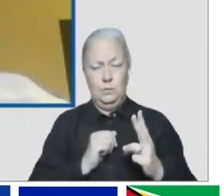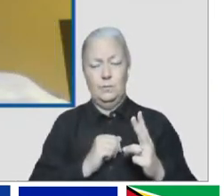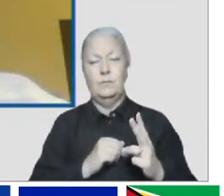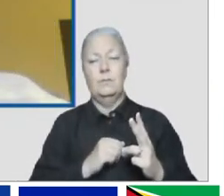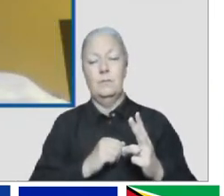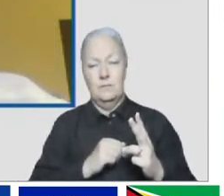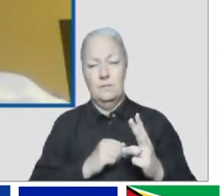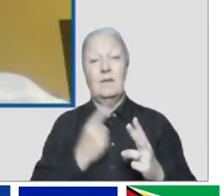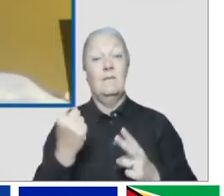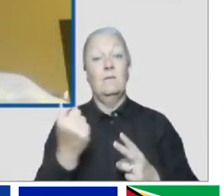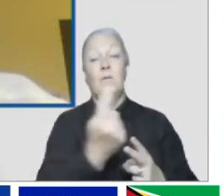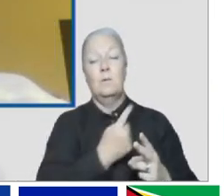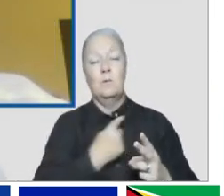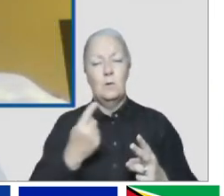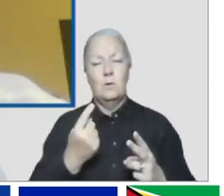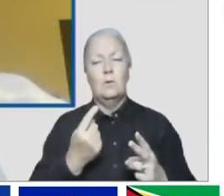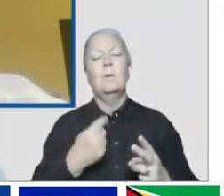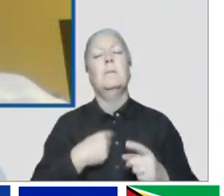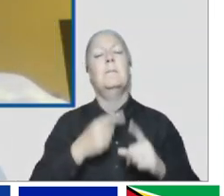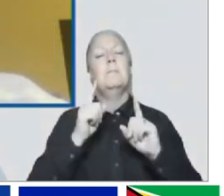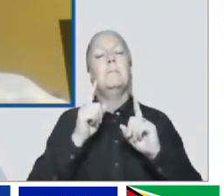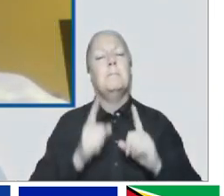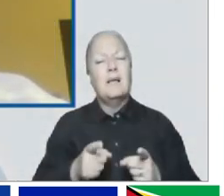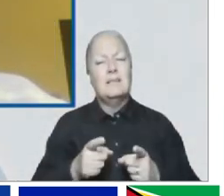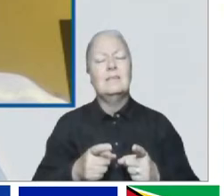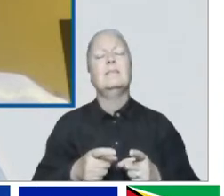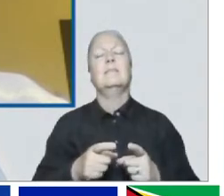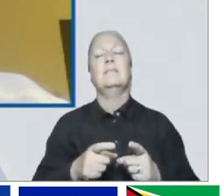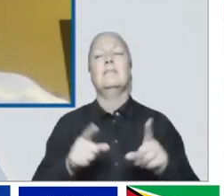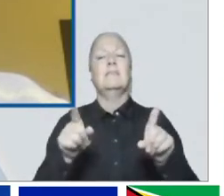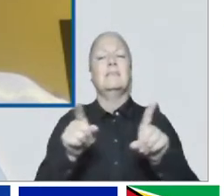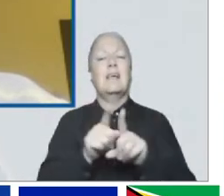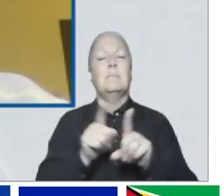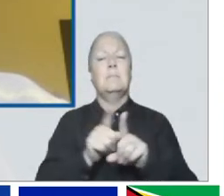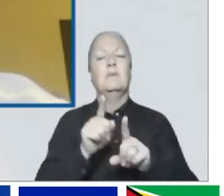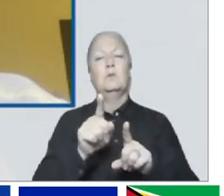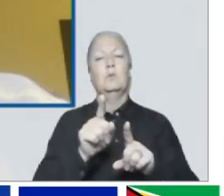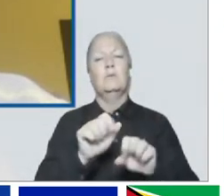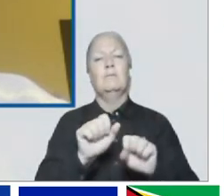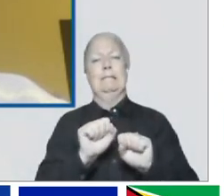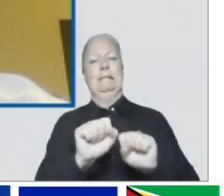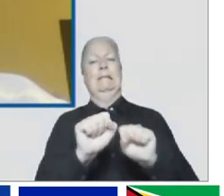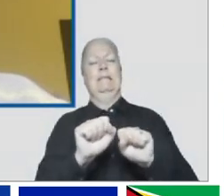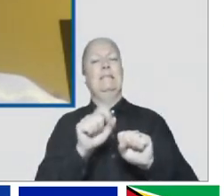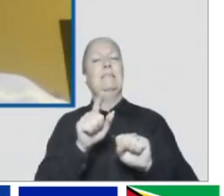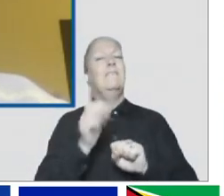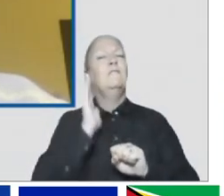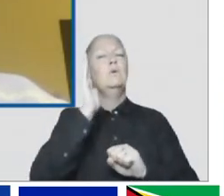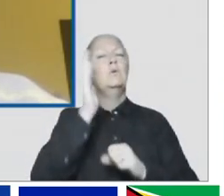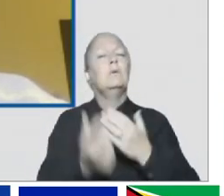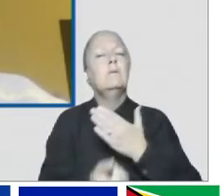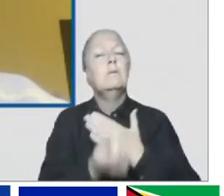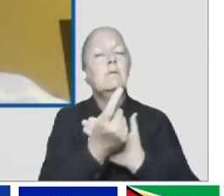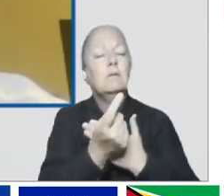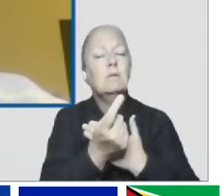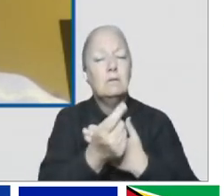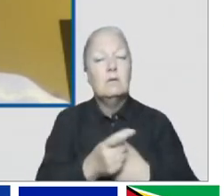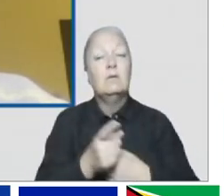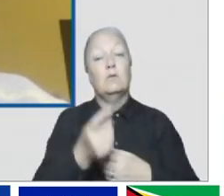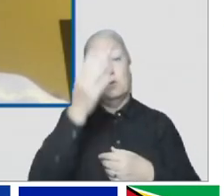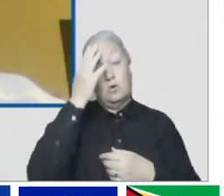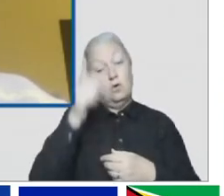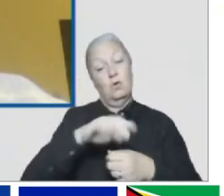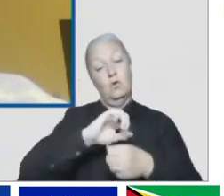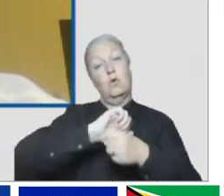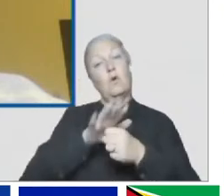prospective management, that is avoiding this in the future. We've learned from the COVID experience what was gone wrong